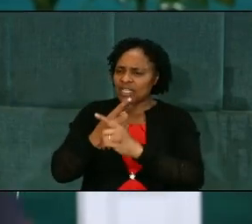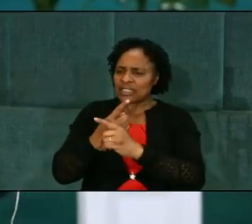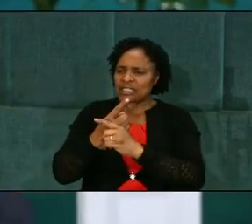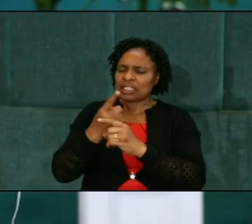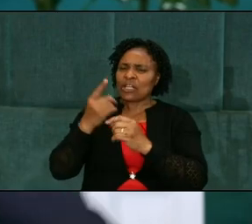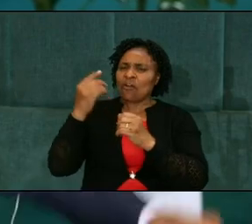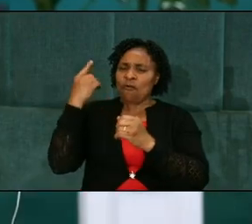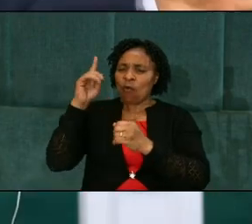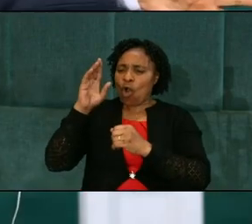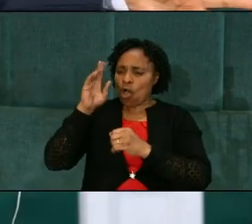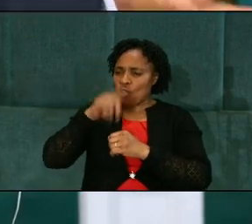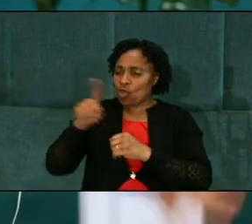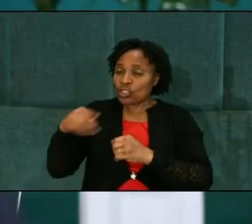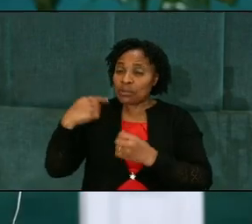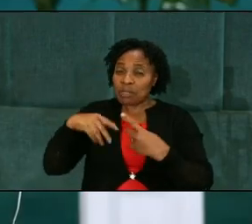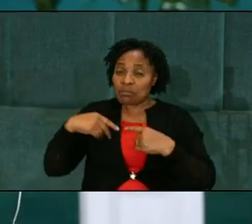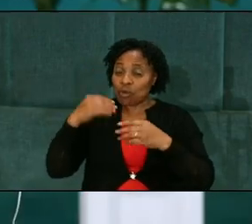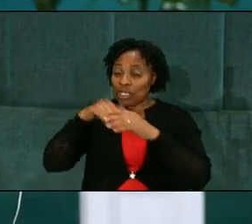church has of itself?